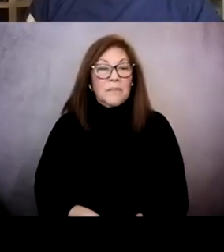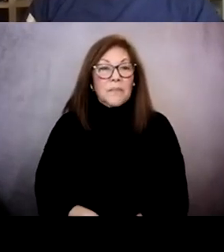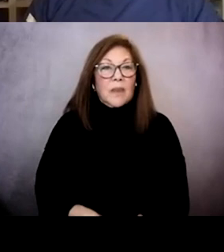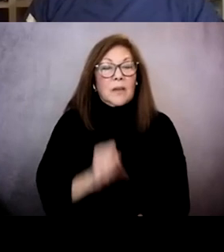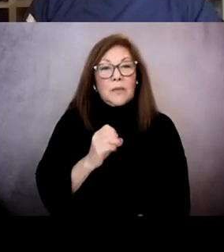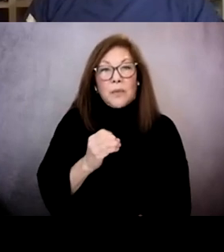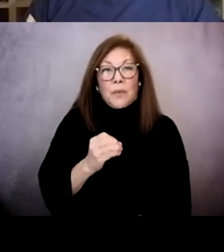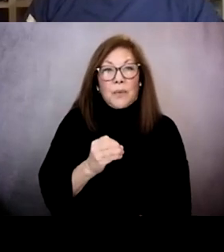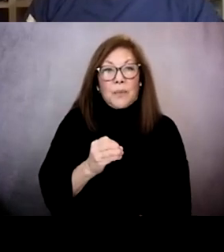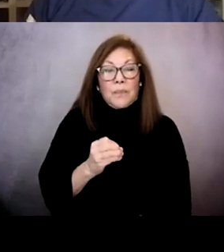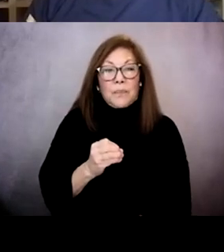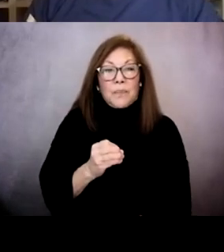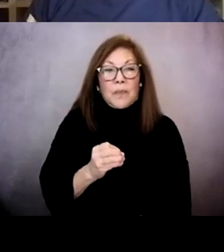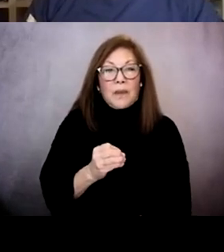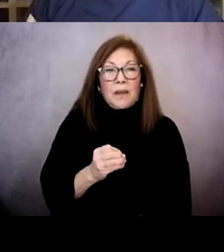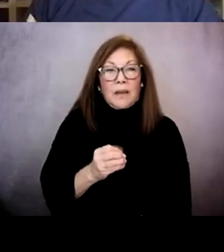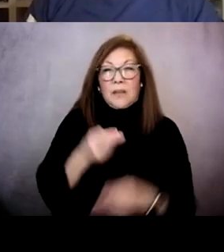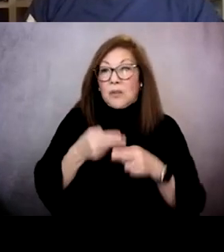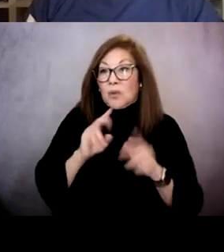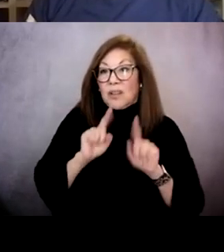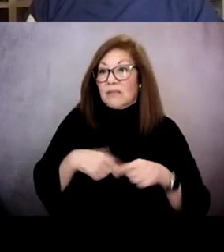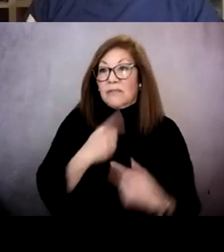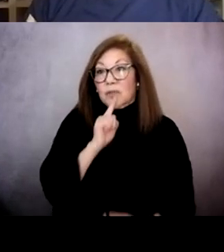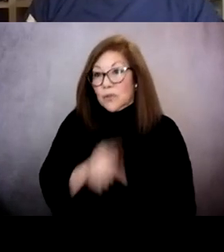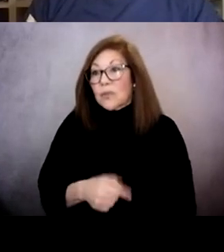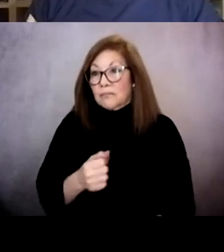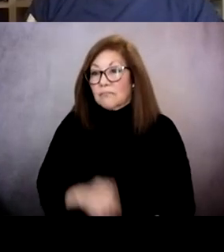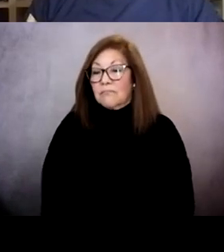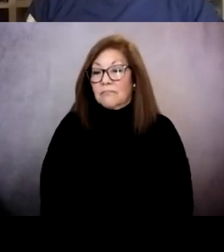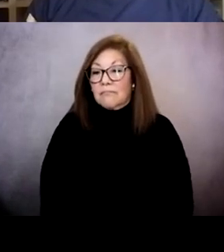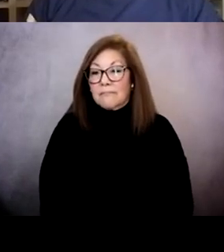So, I mean, the short answer, yeah, for sure. Thank you. Does anyone else